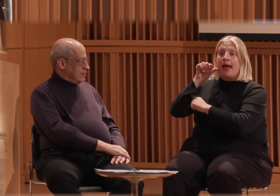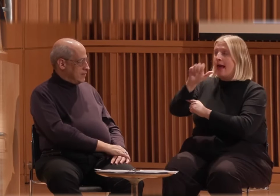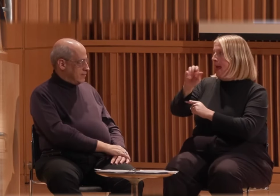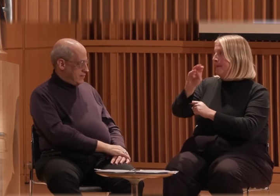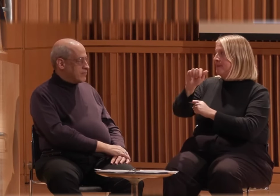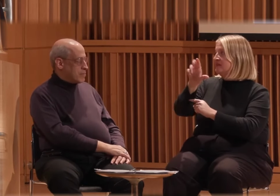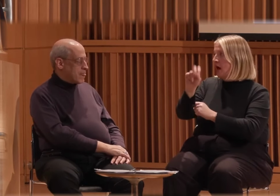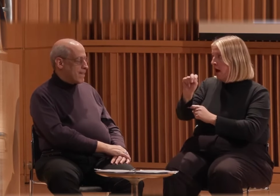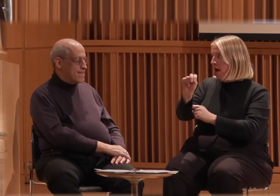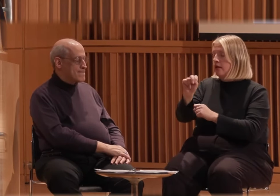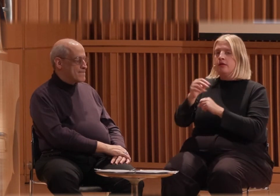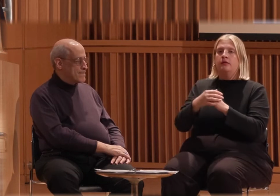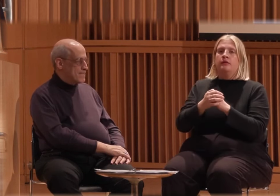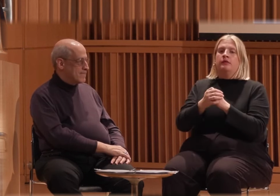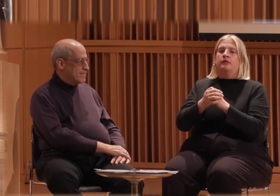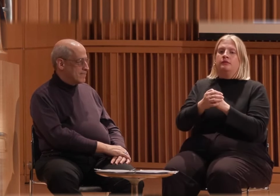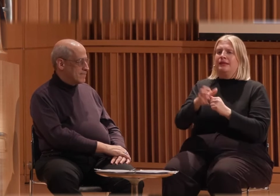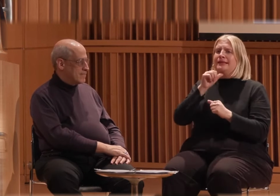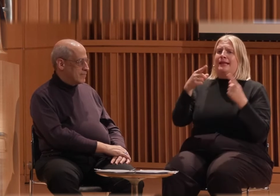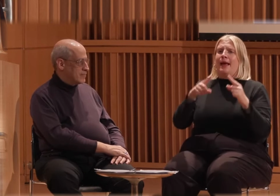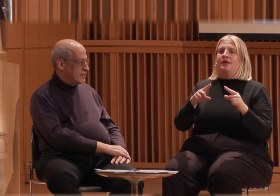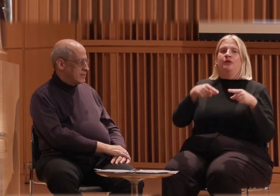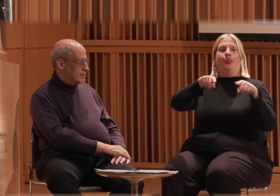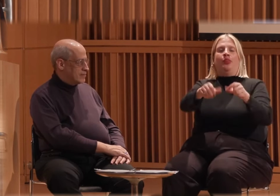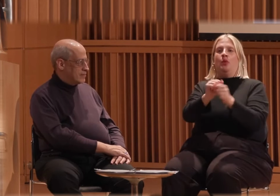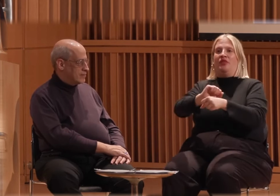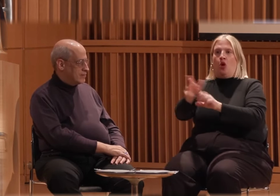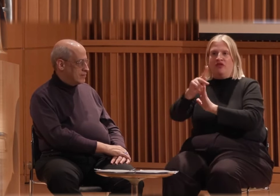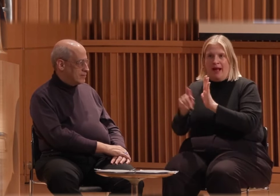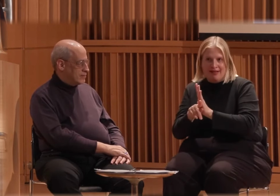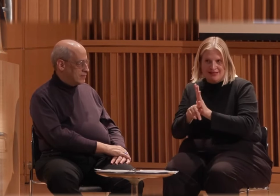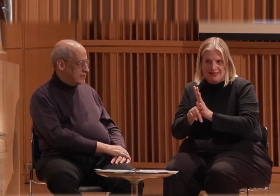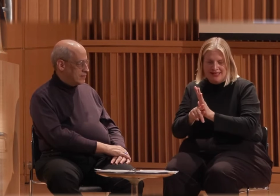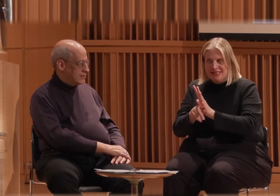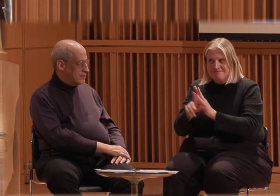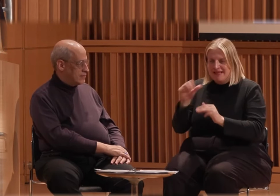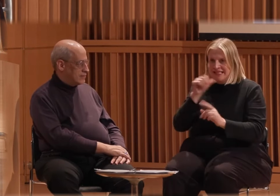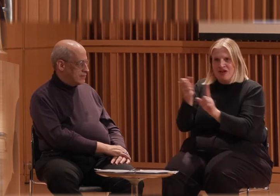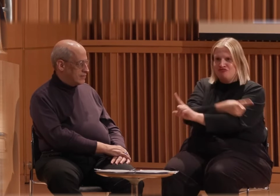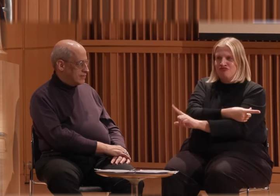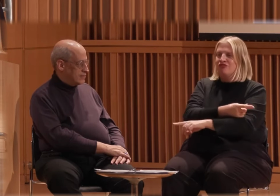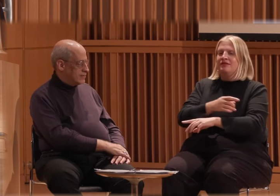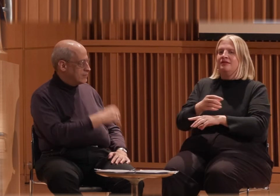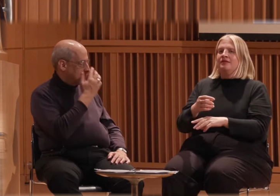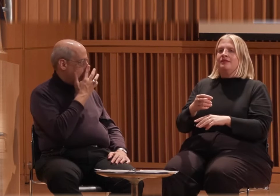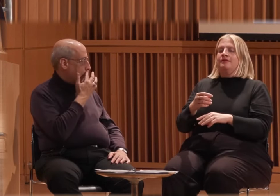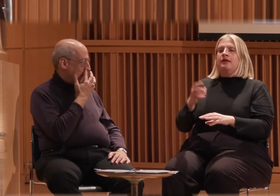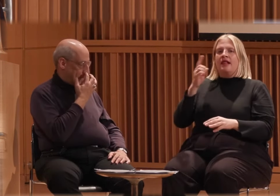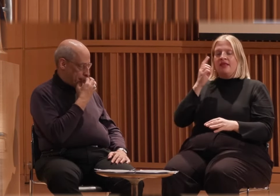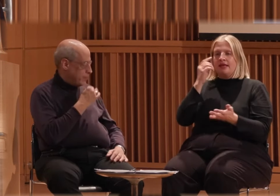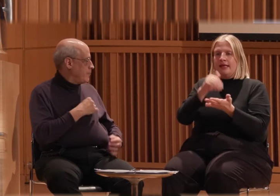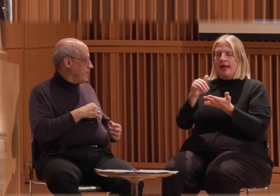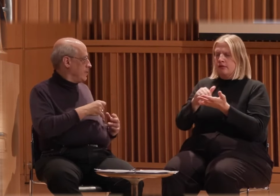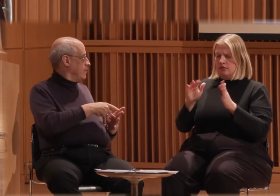partly because of COVID policies, and that there was, again, thinking about what we would